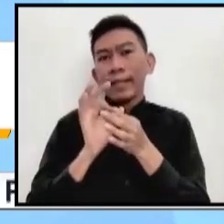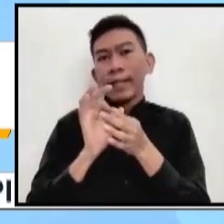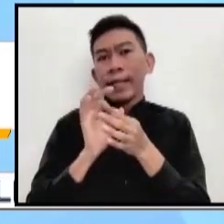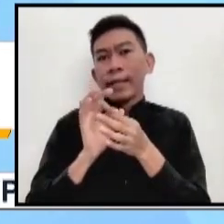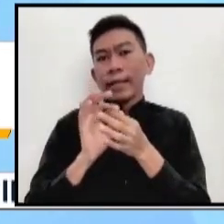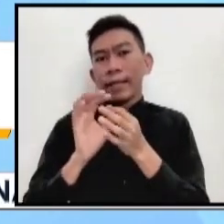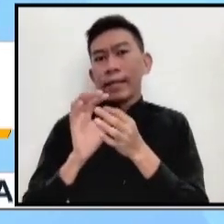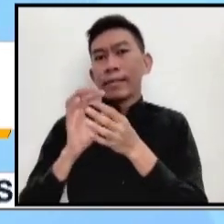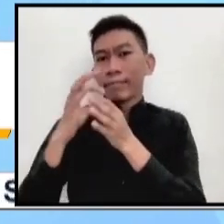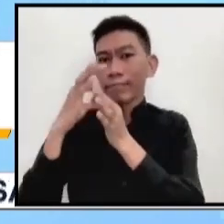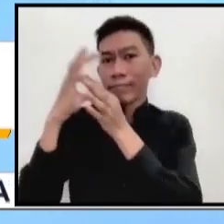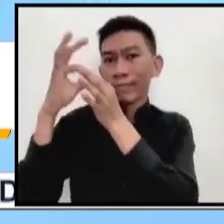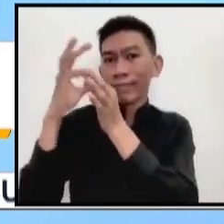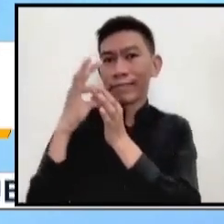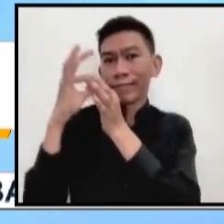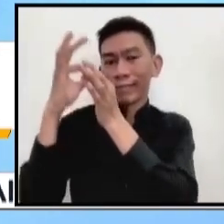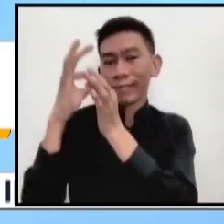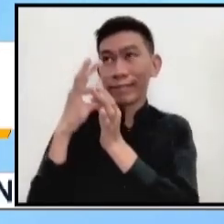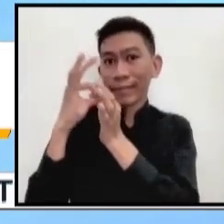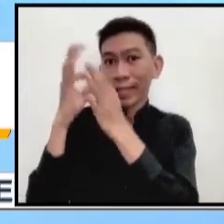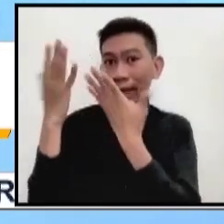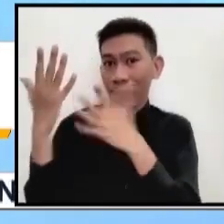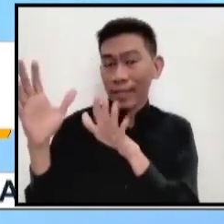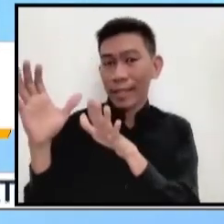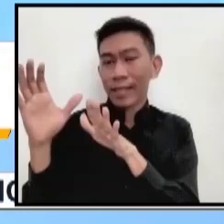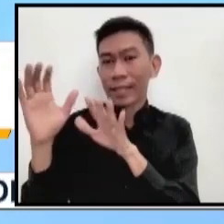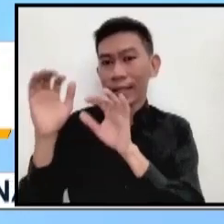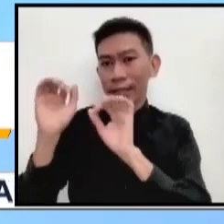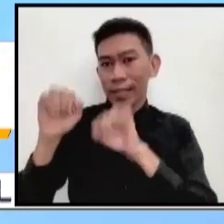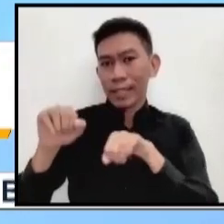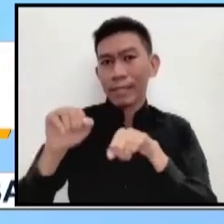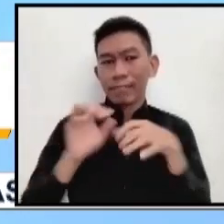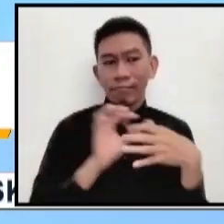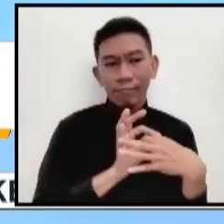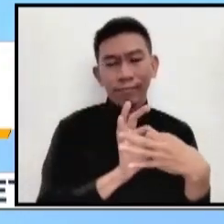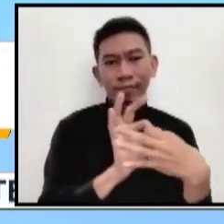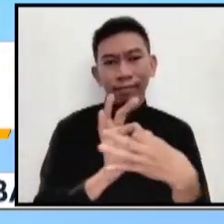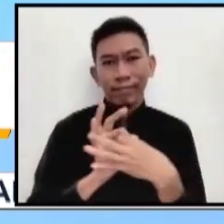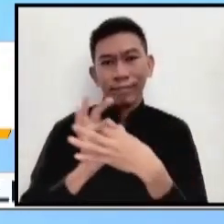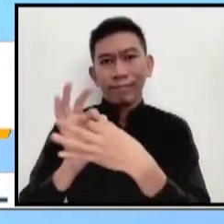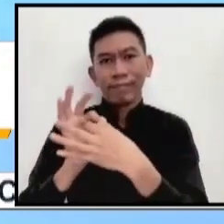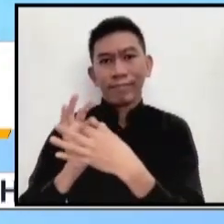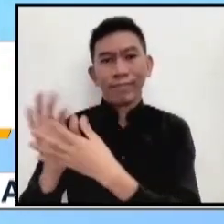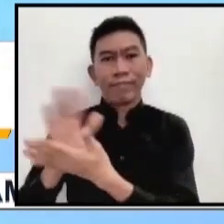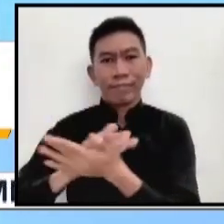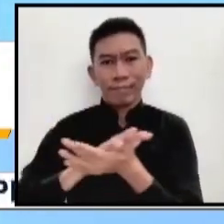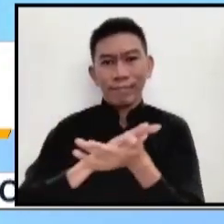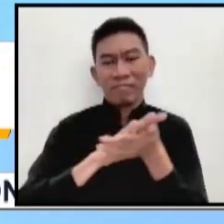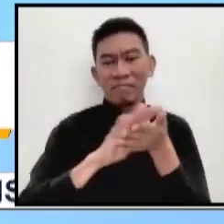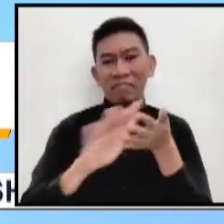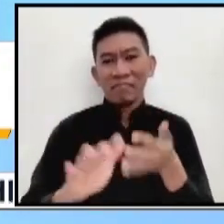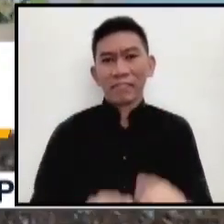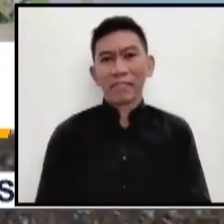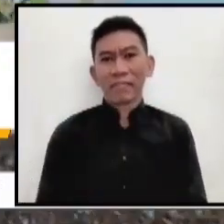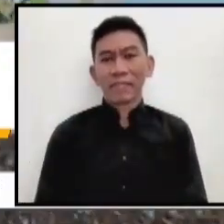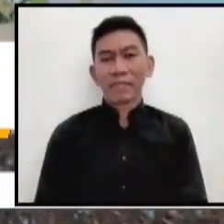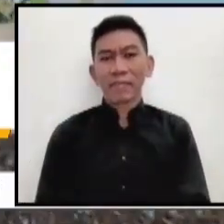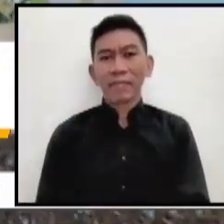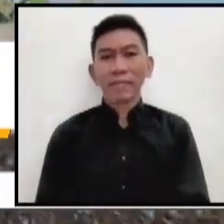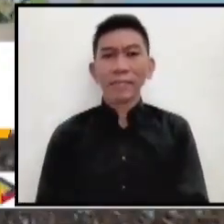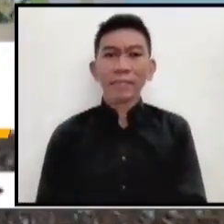God will bring about right relationship with people. Mm-hmm. Well, napakahirap po